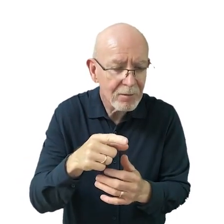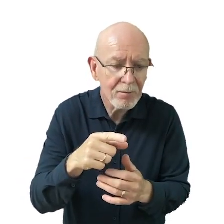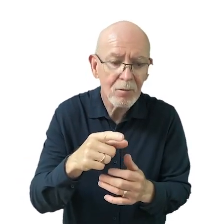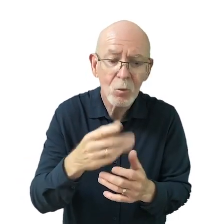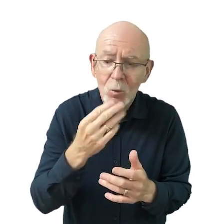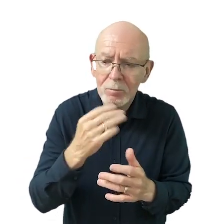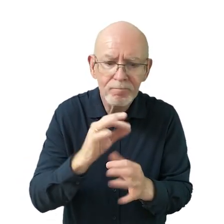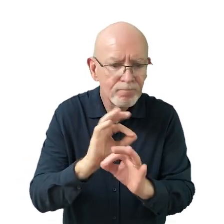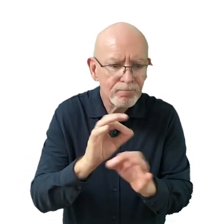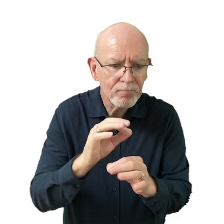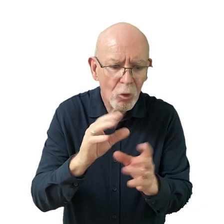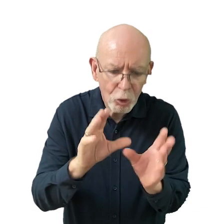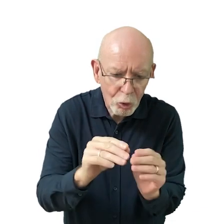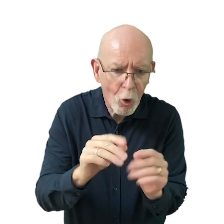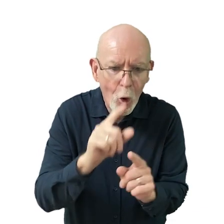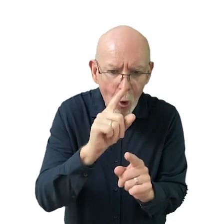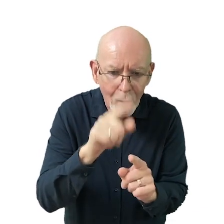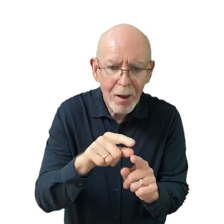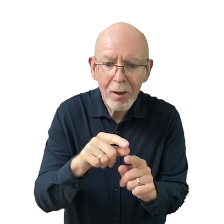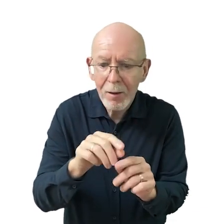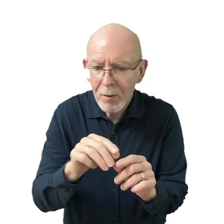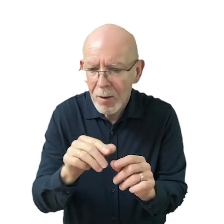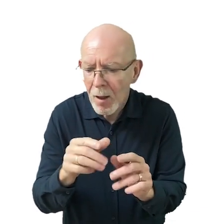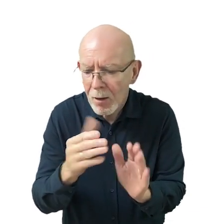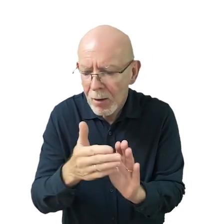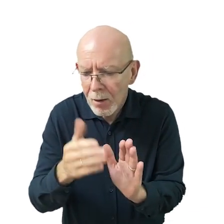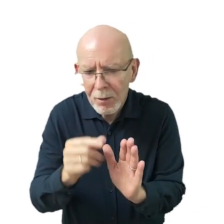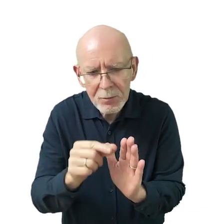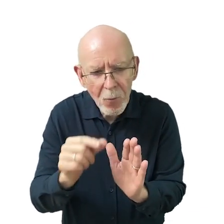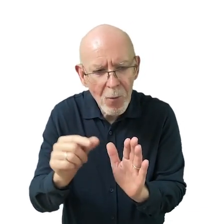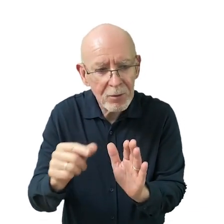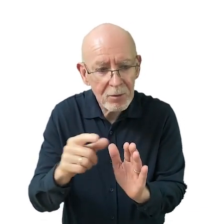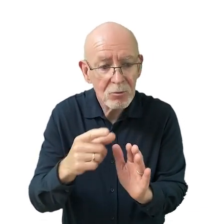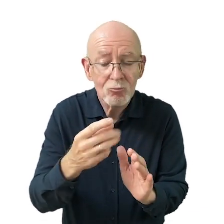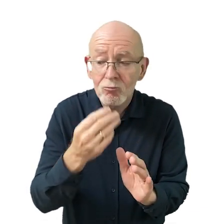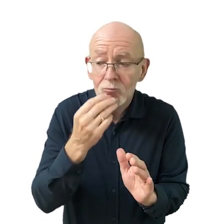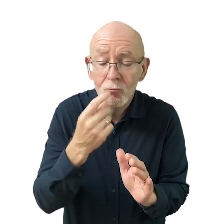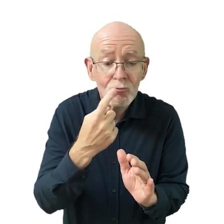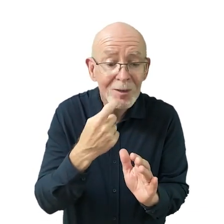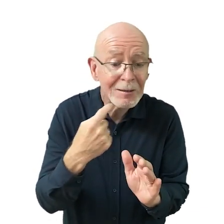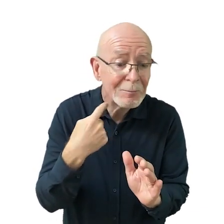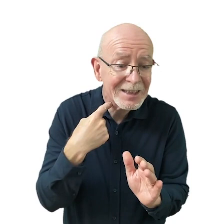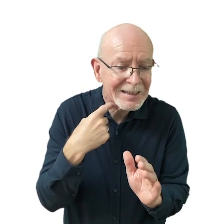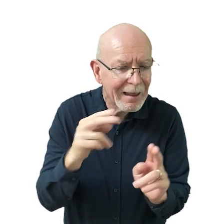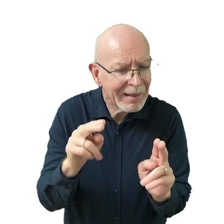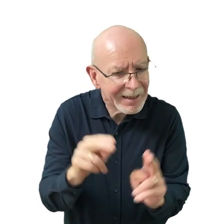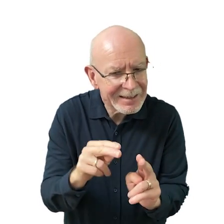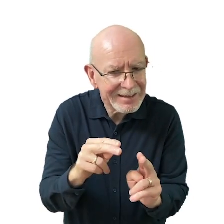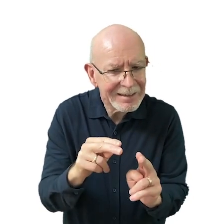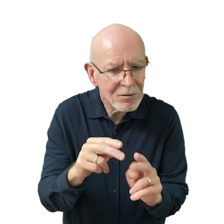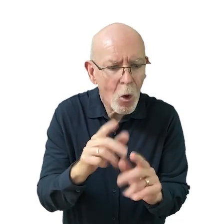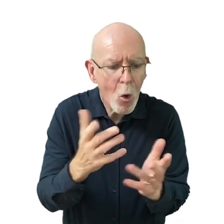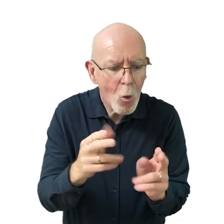Use unsaturated oils and spreads in small amounts. Eat red meat less often and have